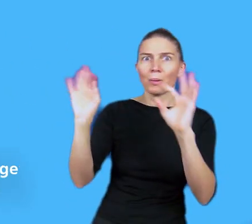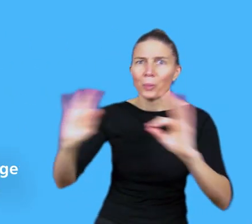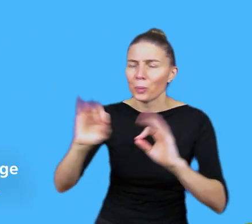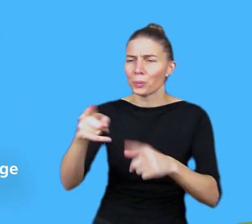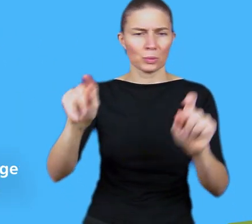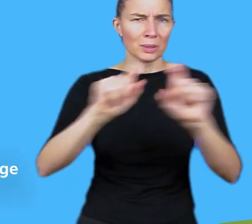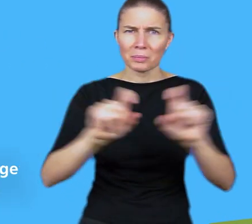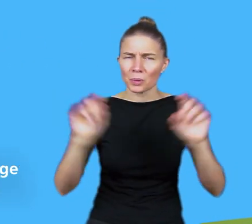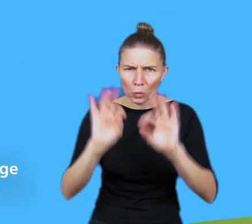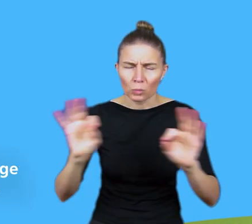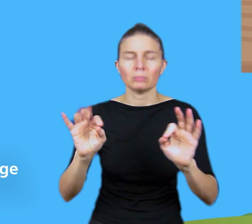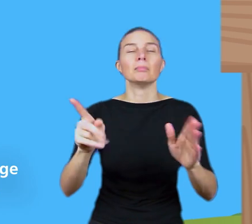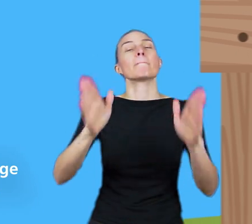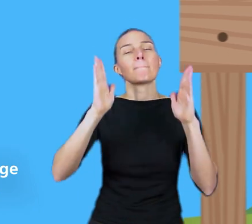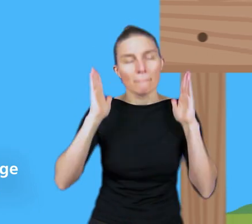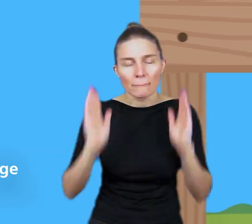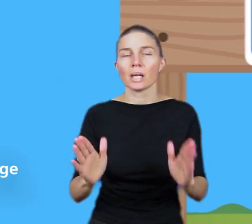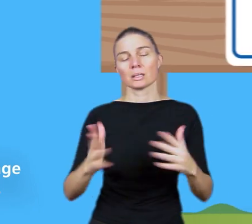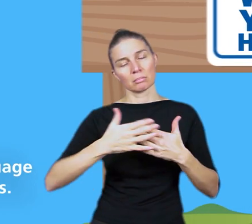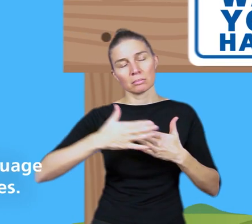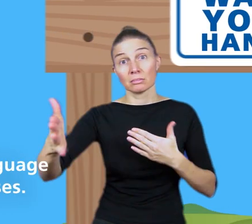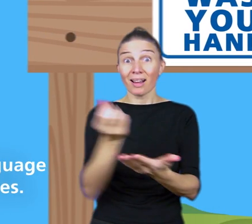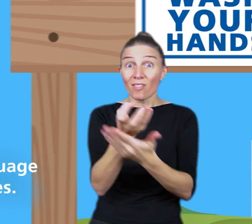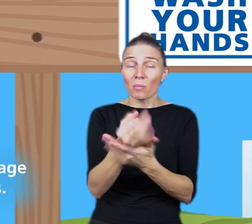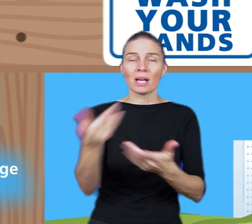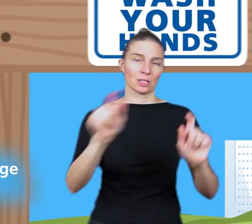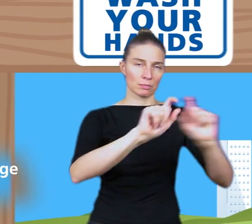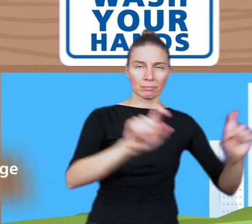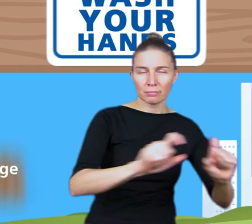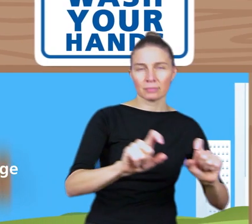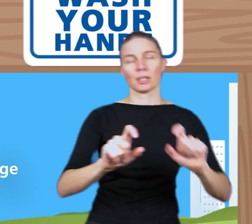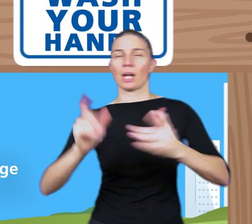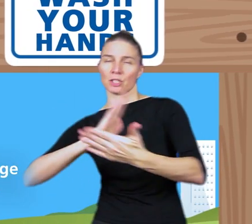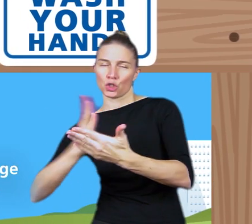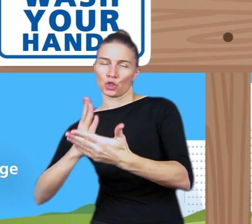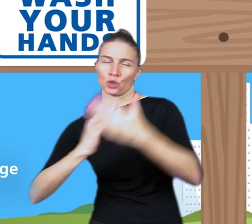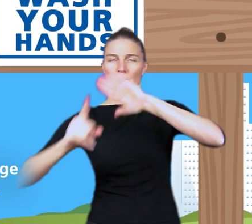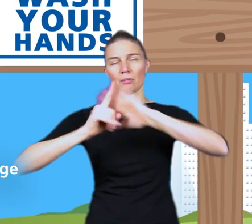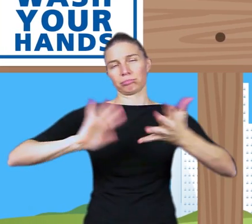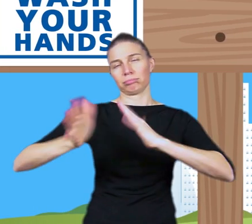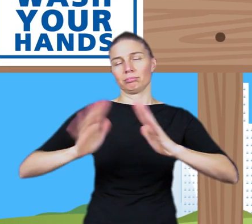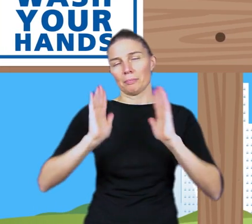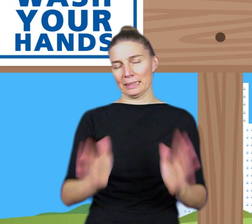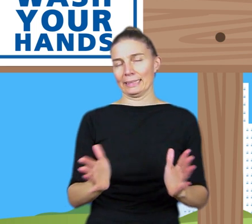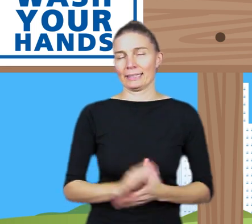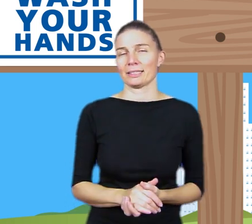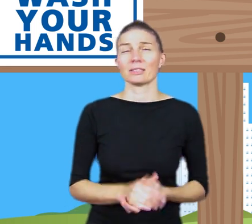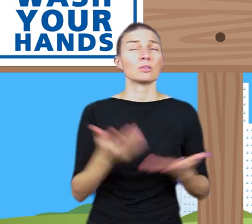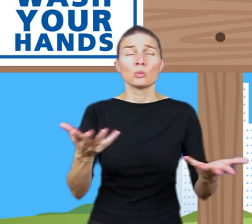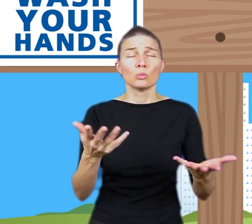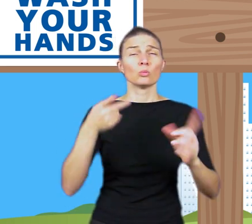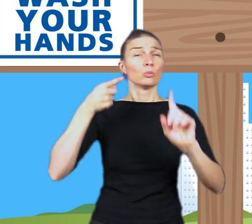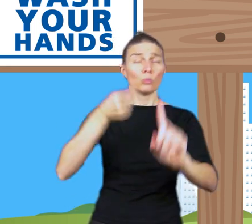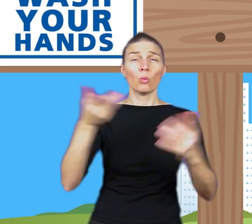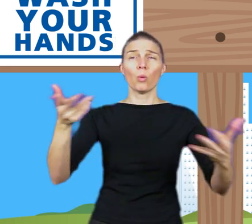To include every viewer and listener, sign language and subtitles must be used together in all cases. In short, what's needed